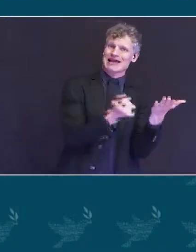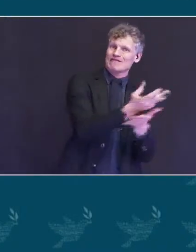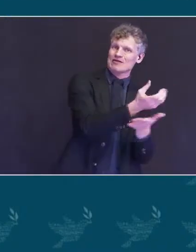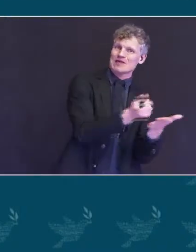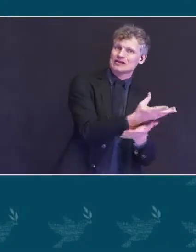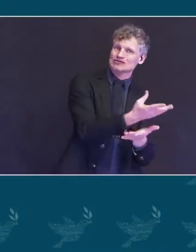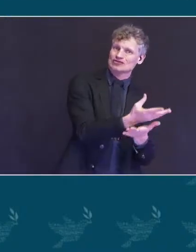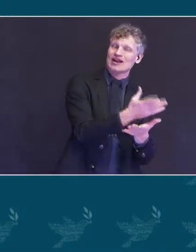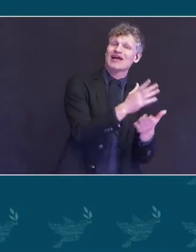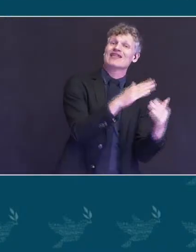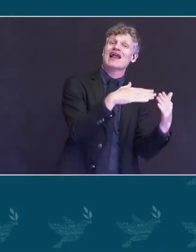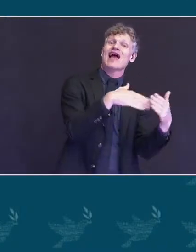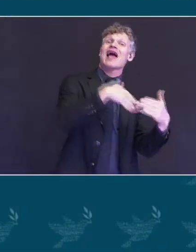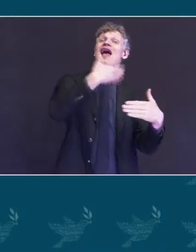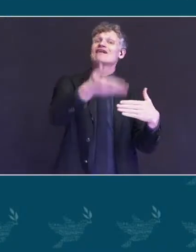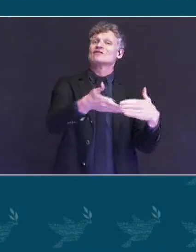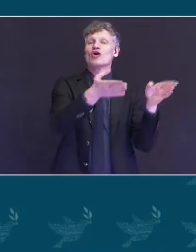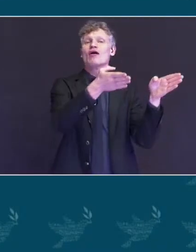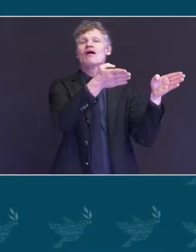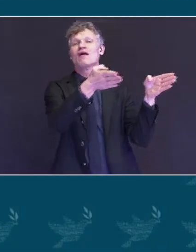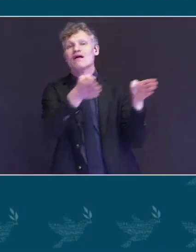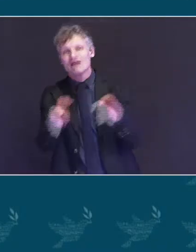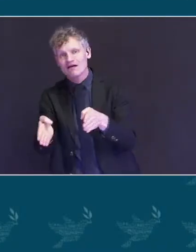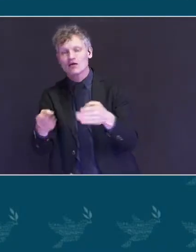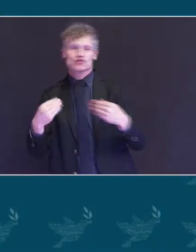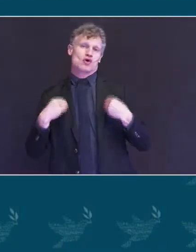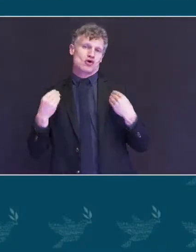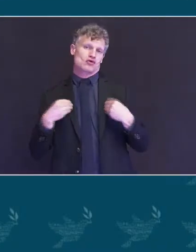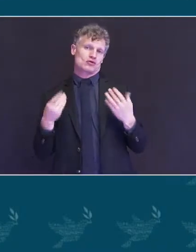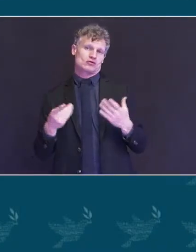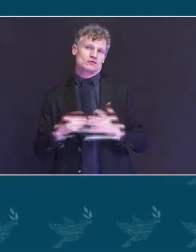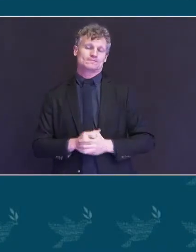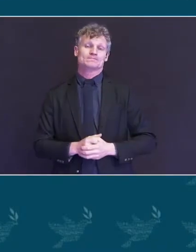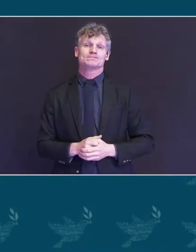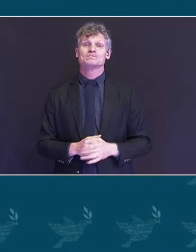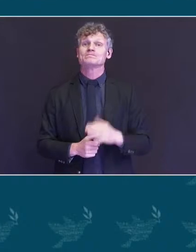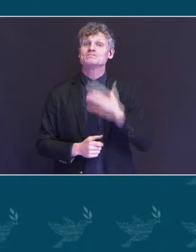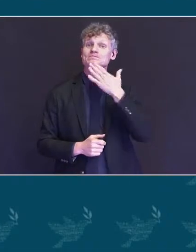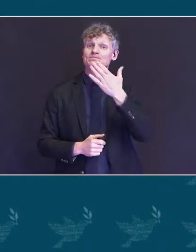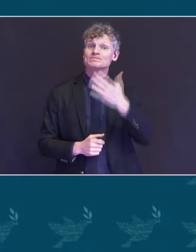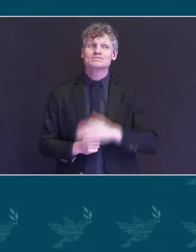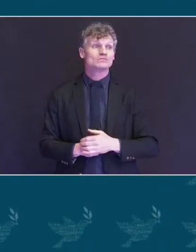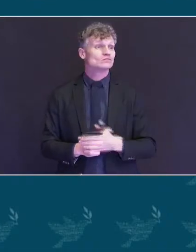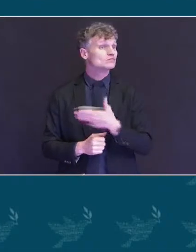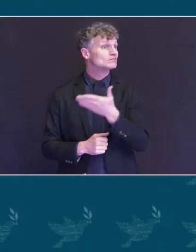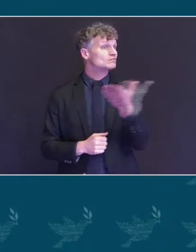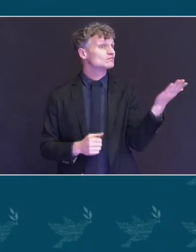youngsters. Okay, thank you. Anyone would like to add?